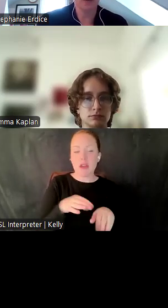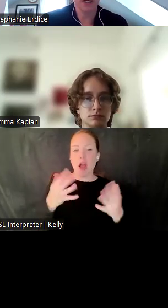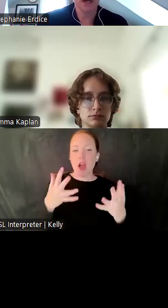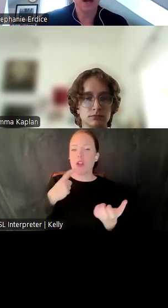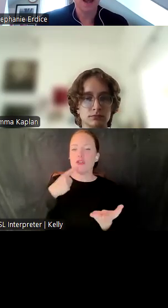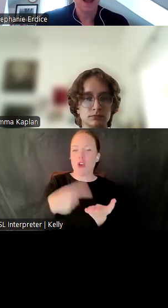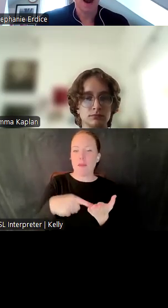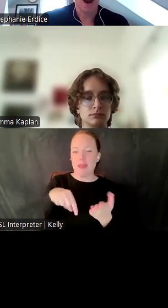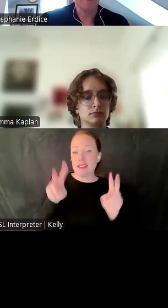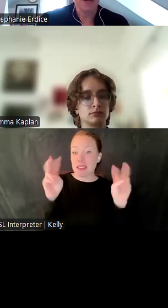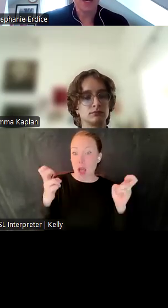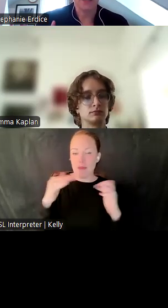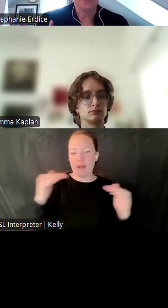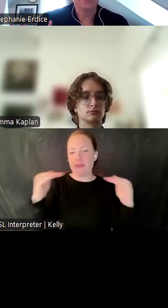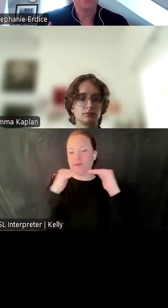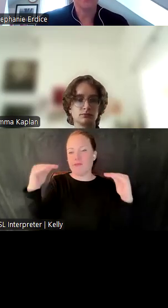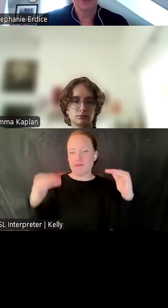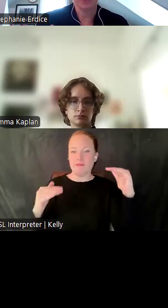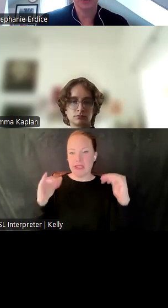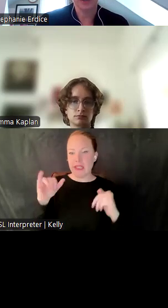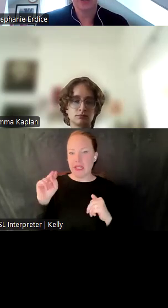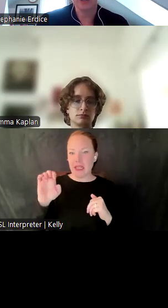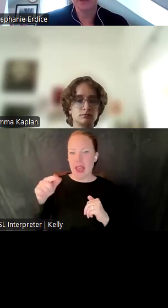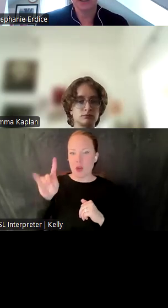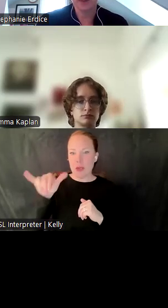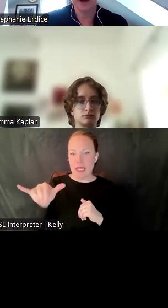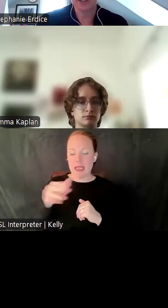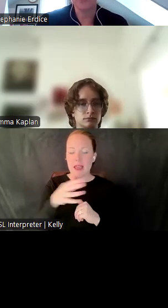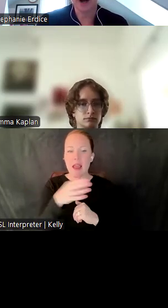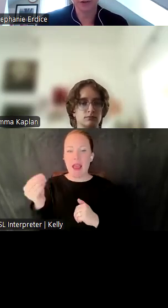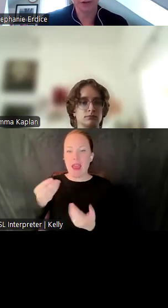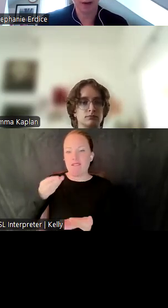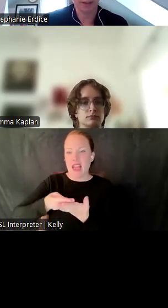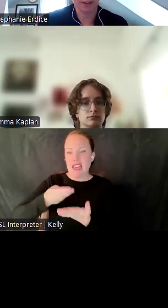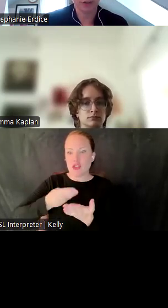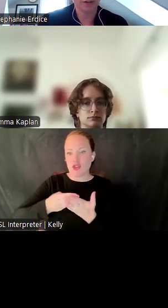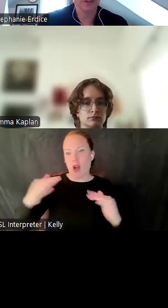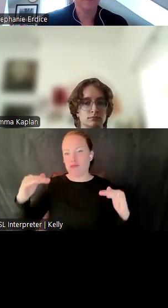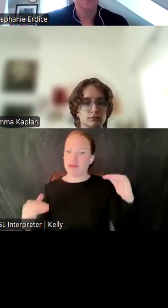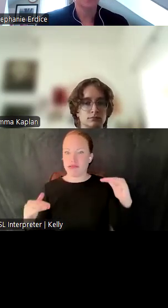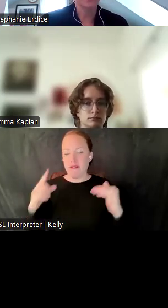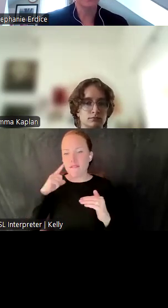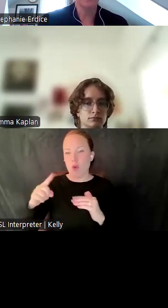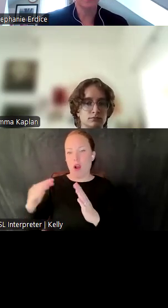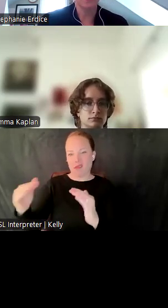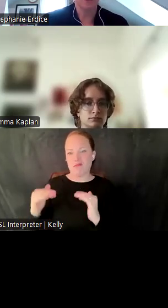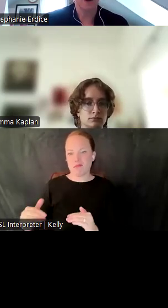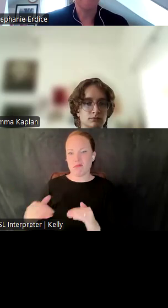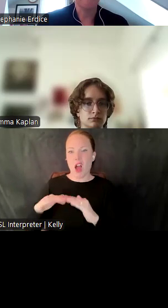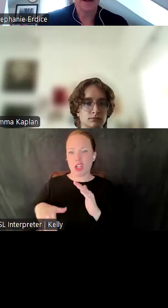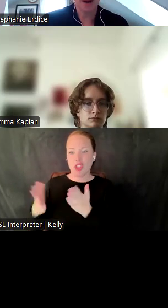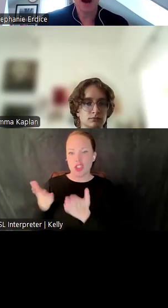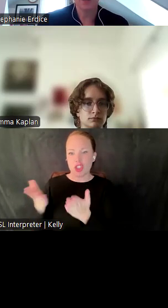of inequity and economic disparity for underserved populations. So this could